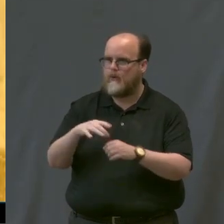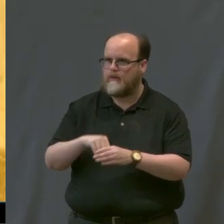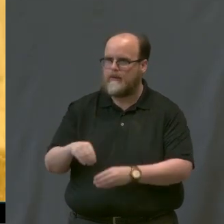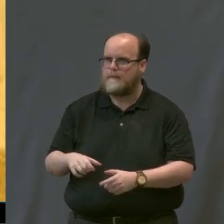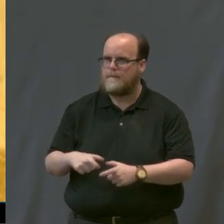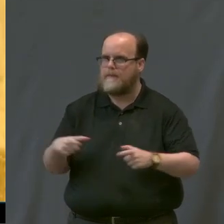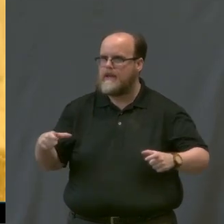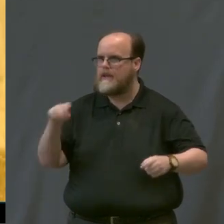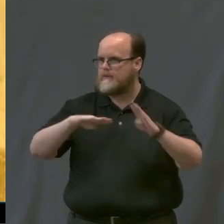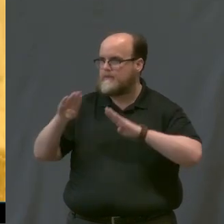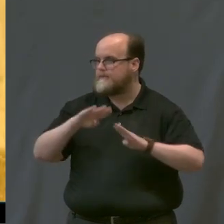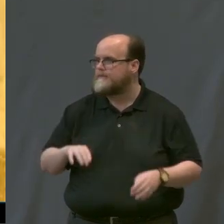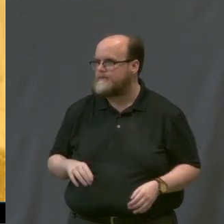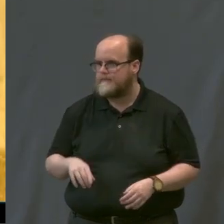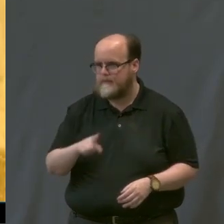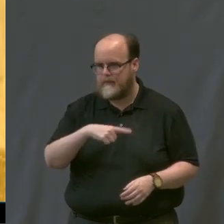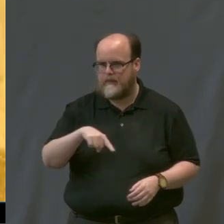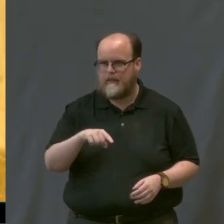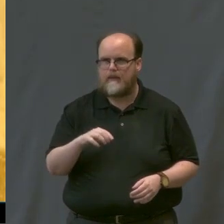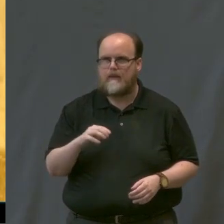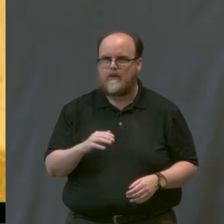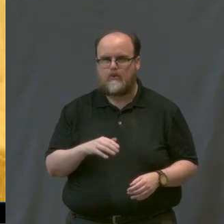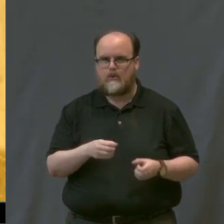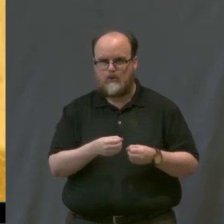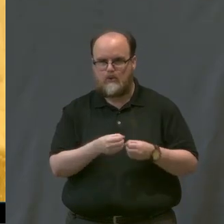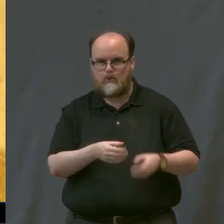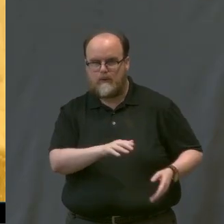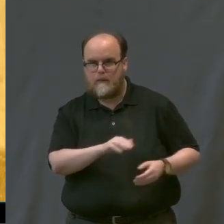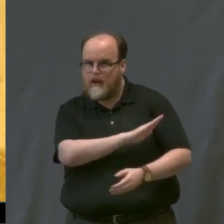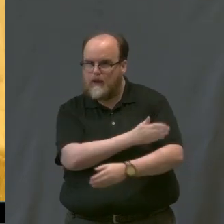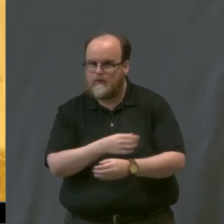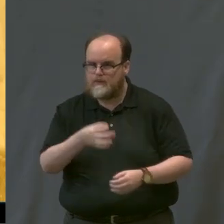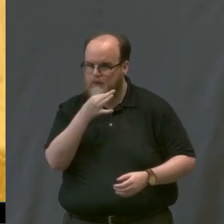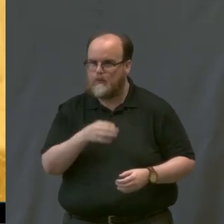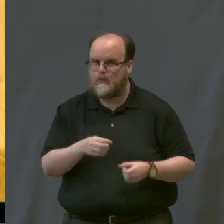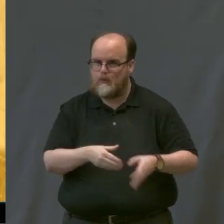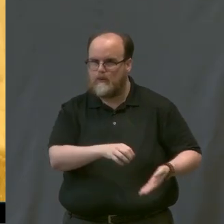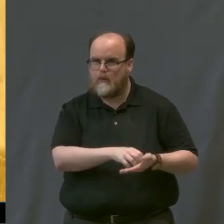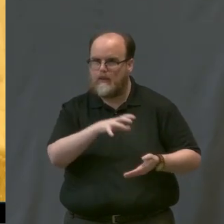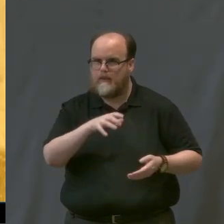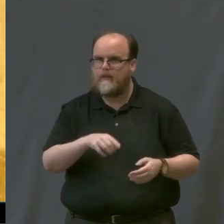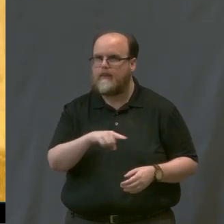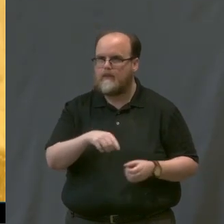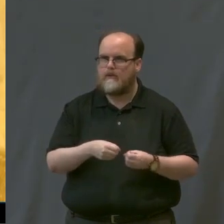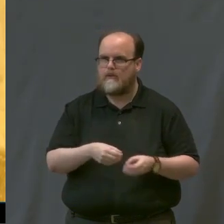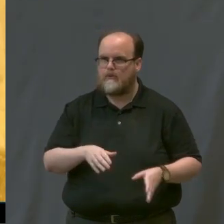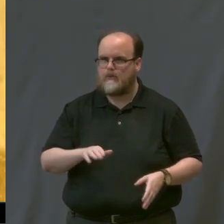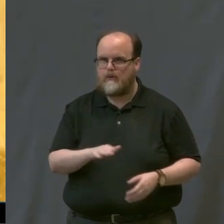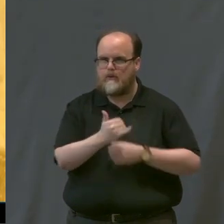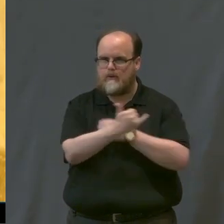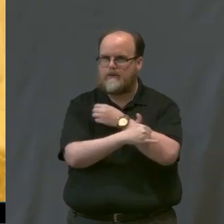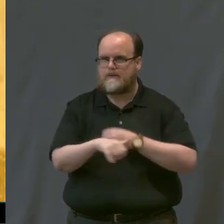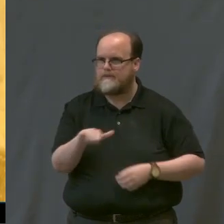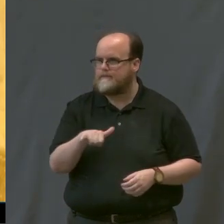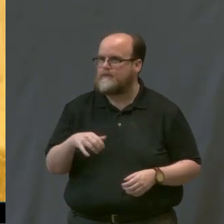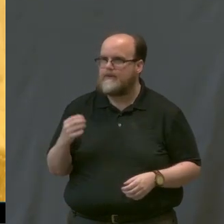trouble. They're not only about to lose their power, they're not only about to lose their wealth, they're about to lose their countries. And